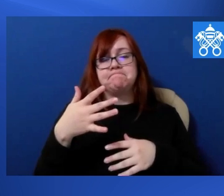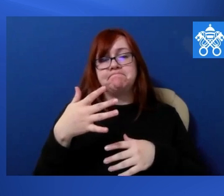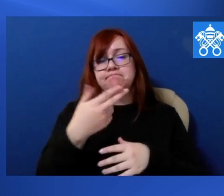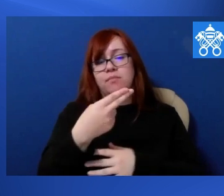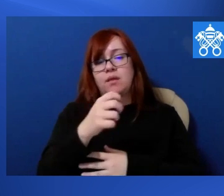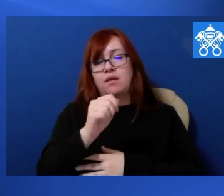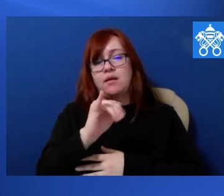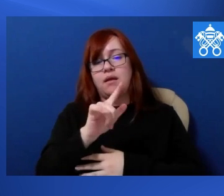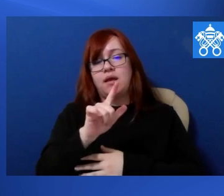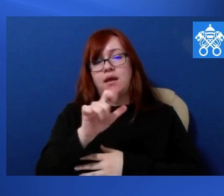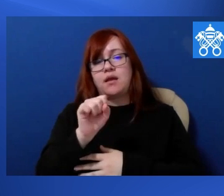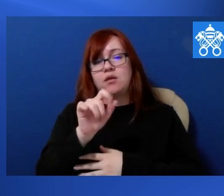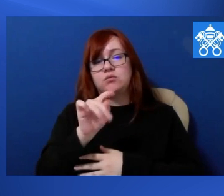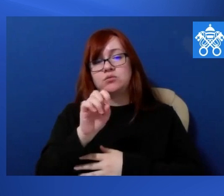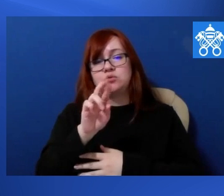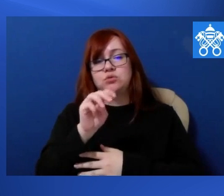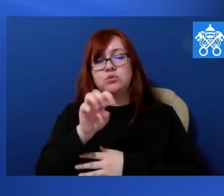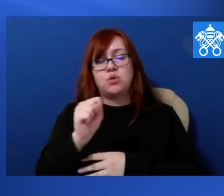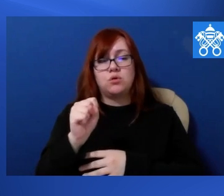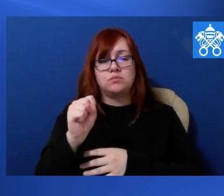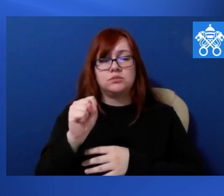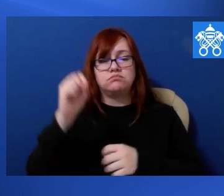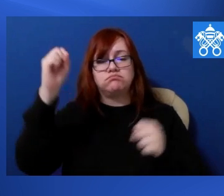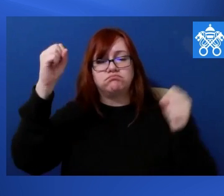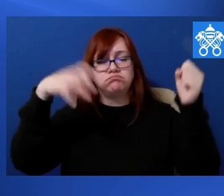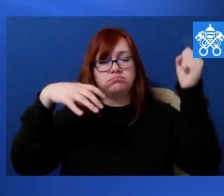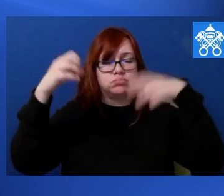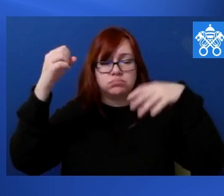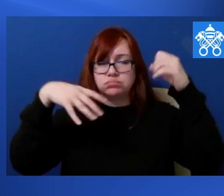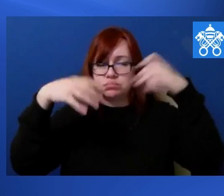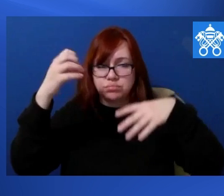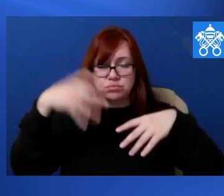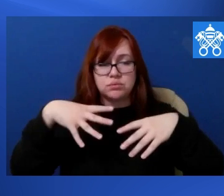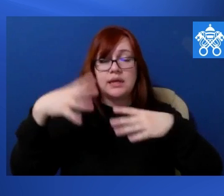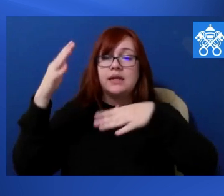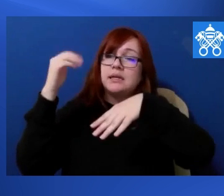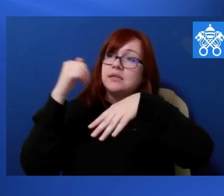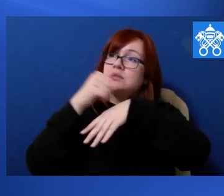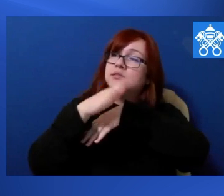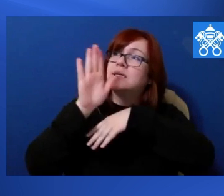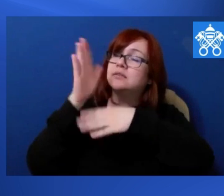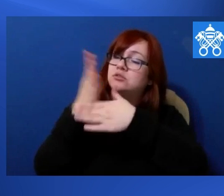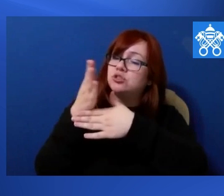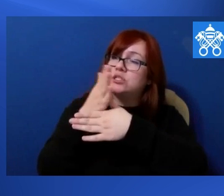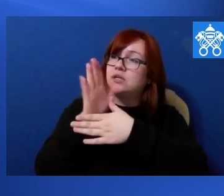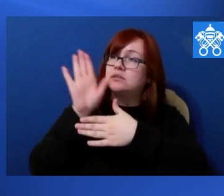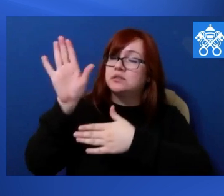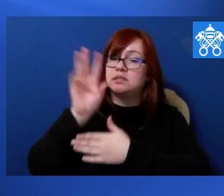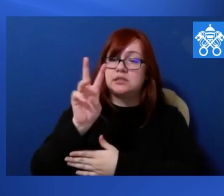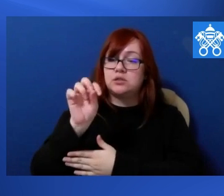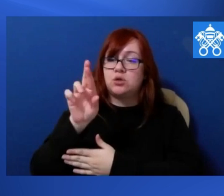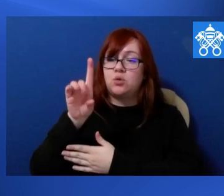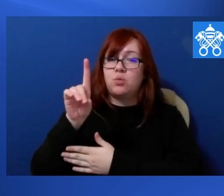crumbs. The waters are frozen at his touch. He sends forth his word, and it melts